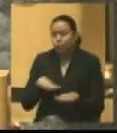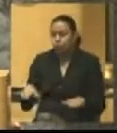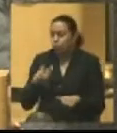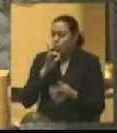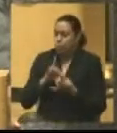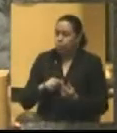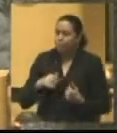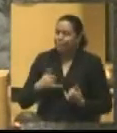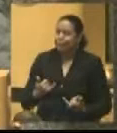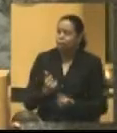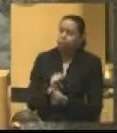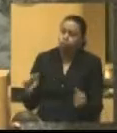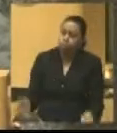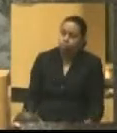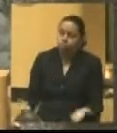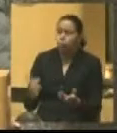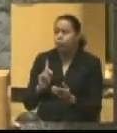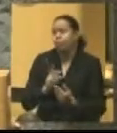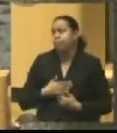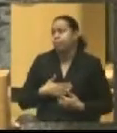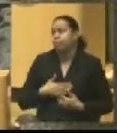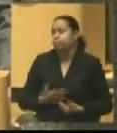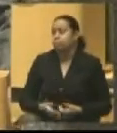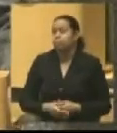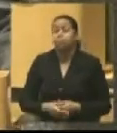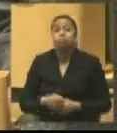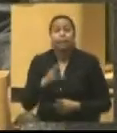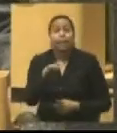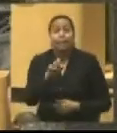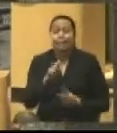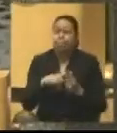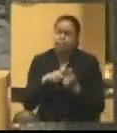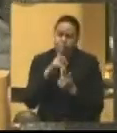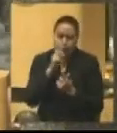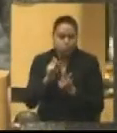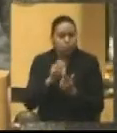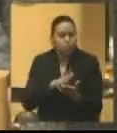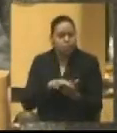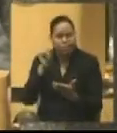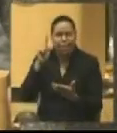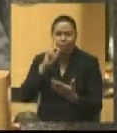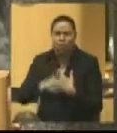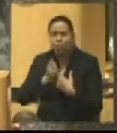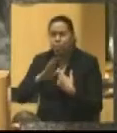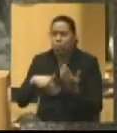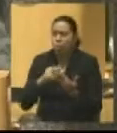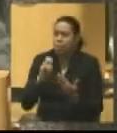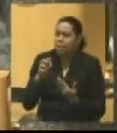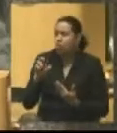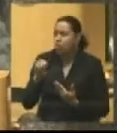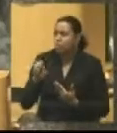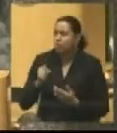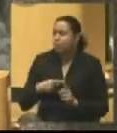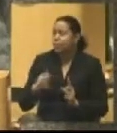me, you are free to go where you please. Hayes then cursed Lincoln, quote, for taking all you Negroes away from me.